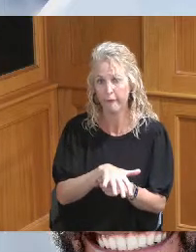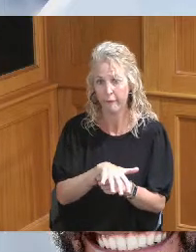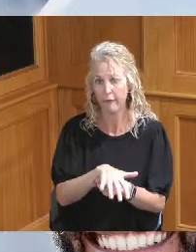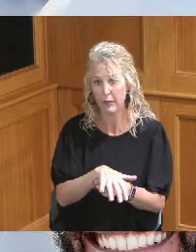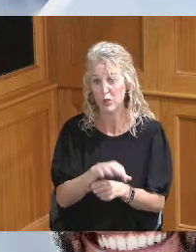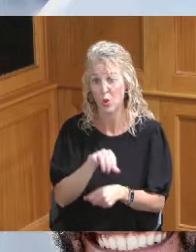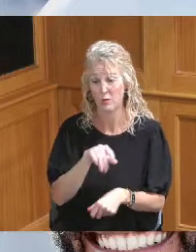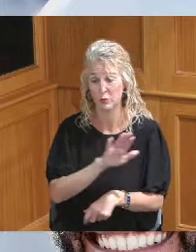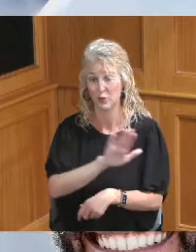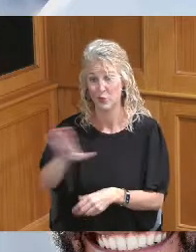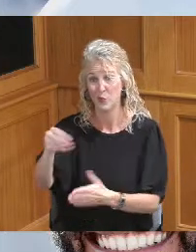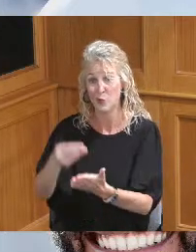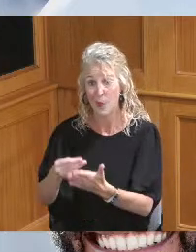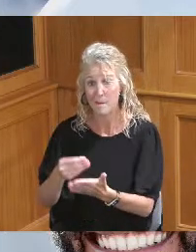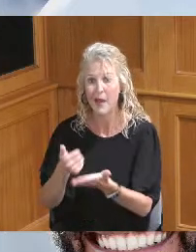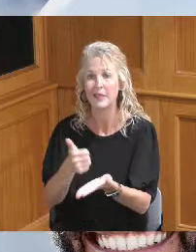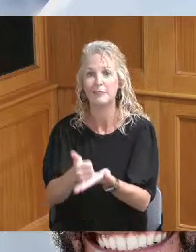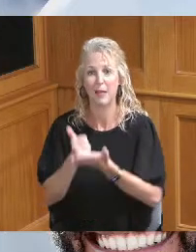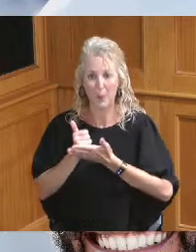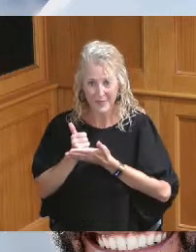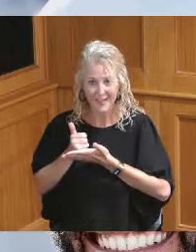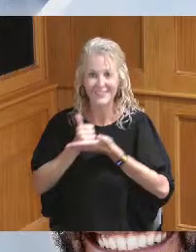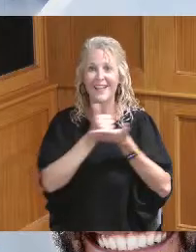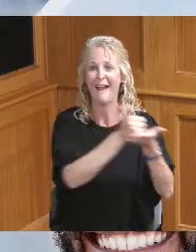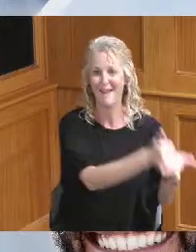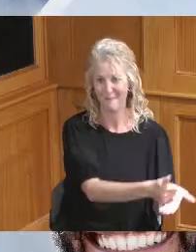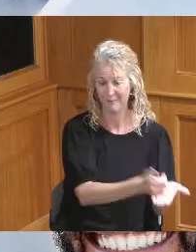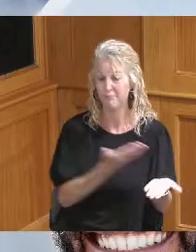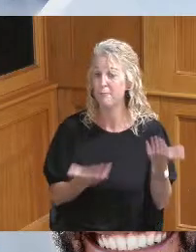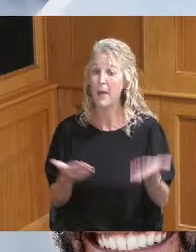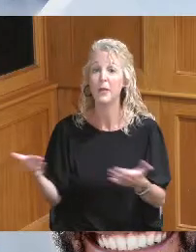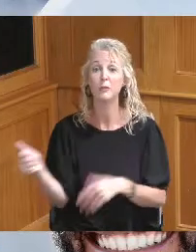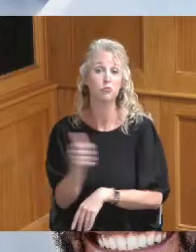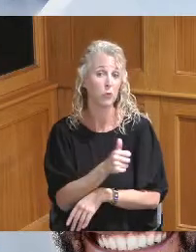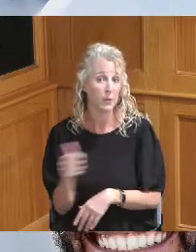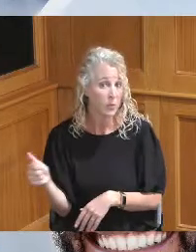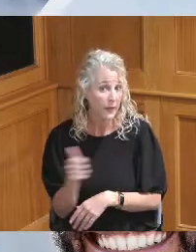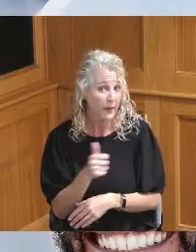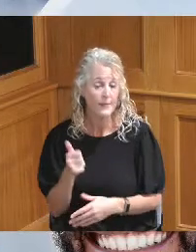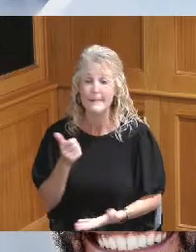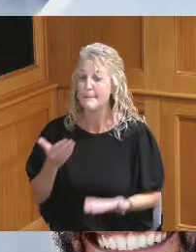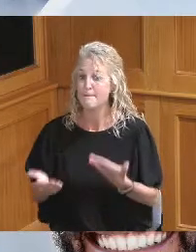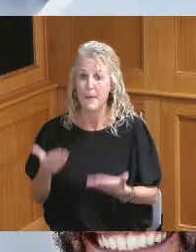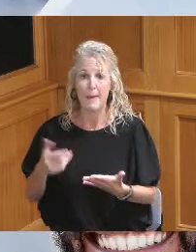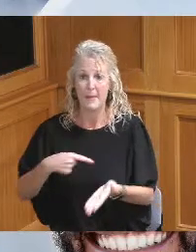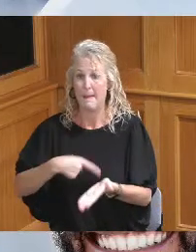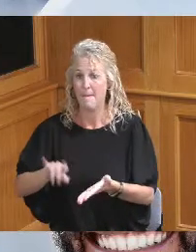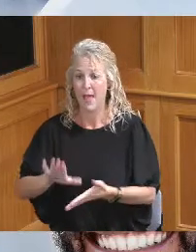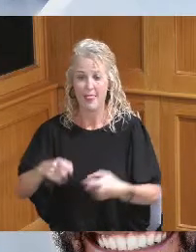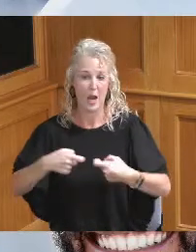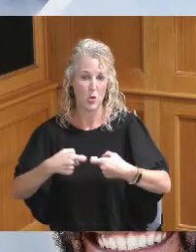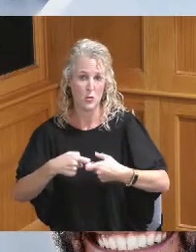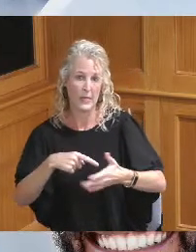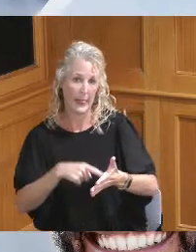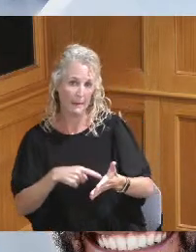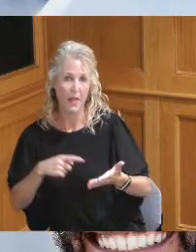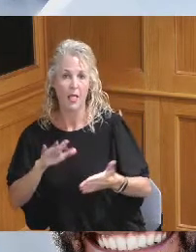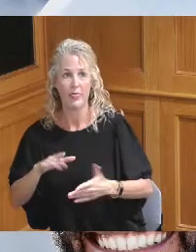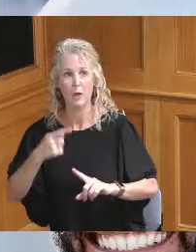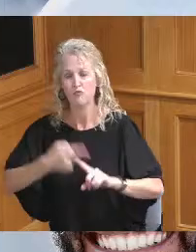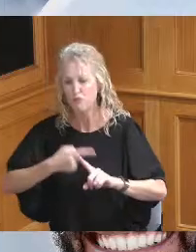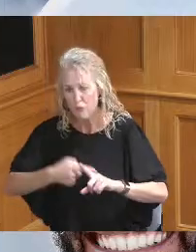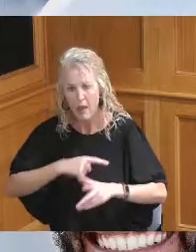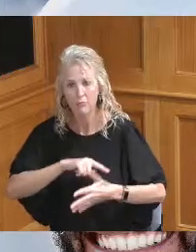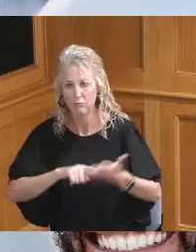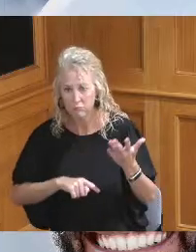This funding helps with the cost of transportation, the cost of utilities, the cost of living,